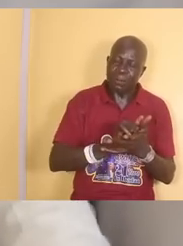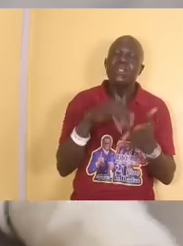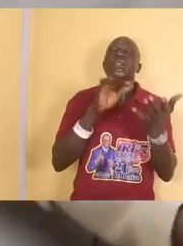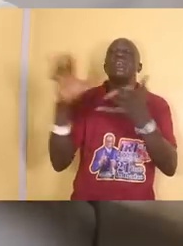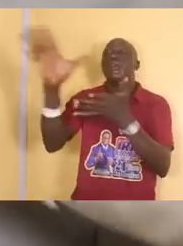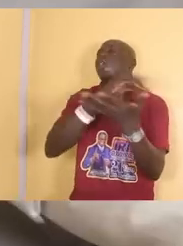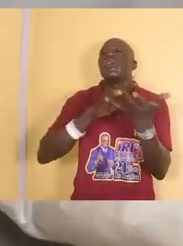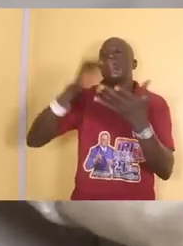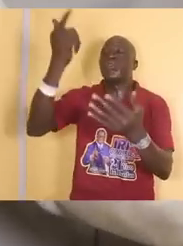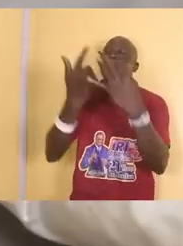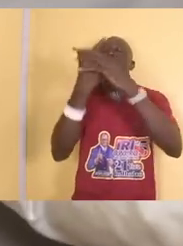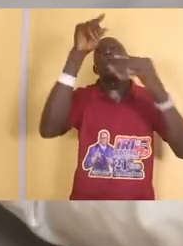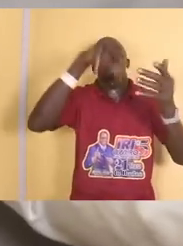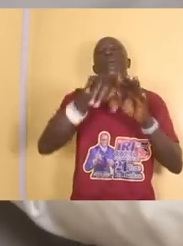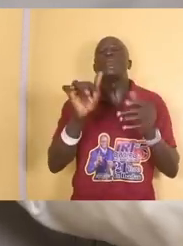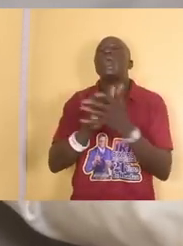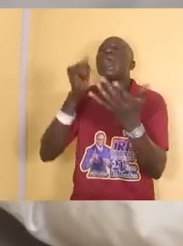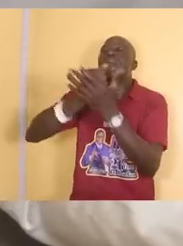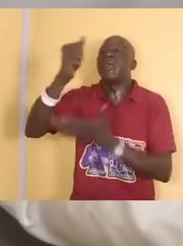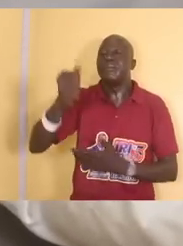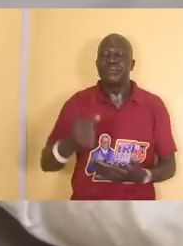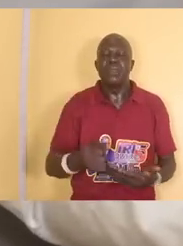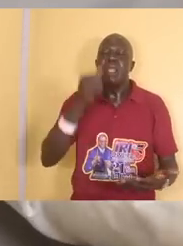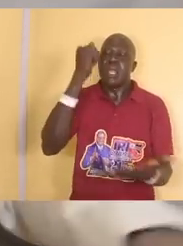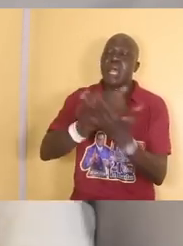Amen. Amen. Amen.